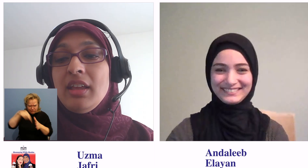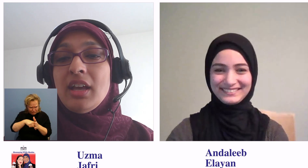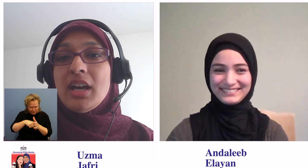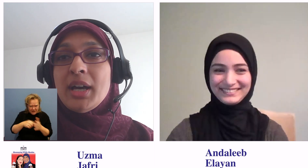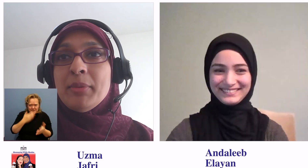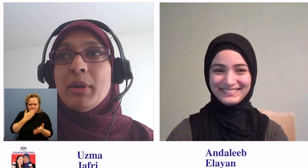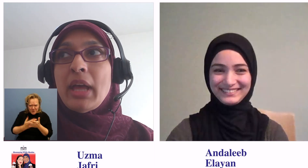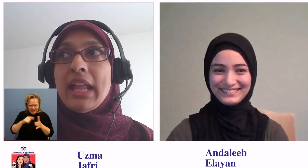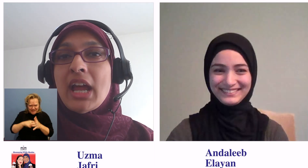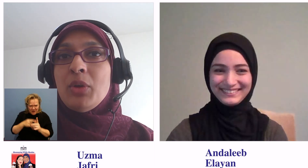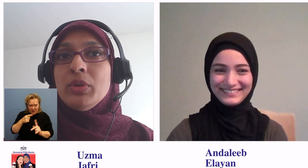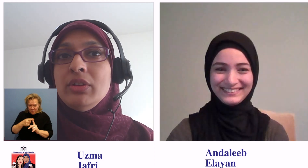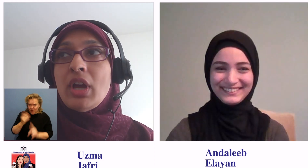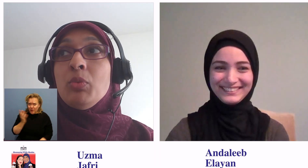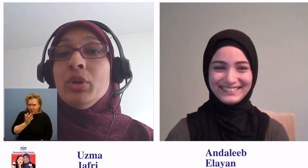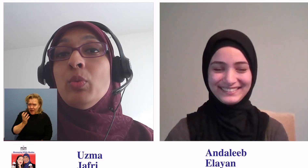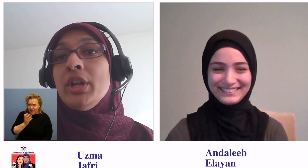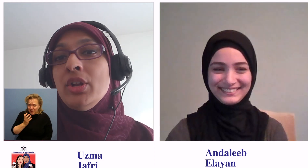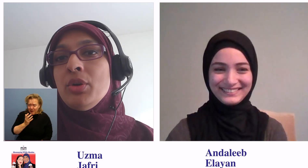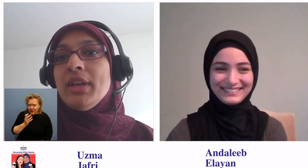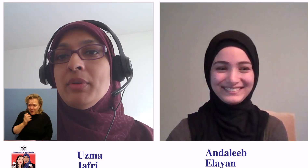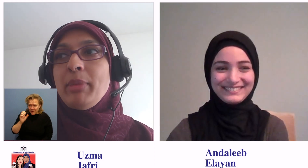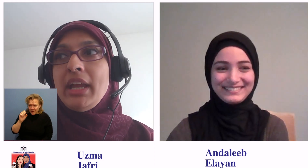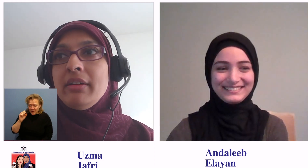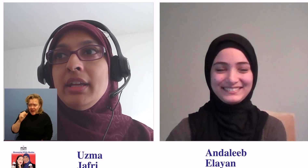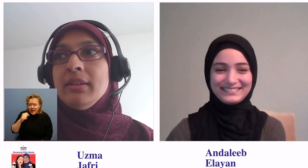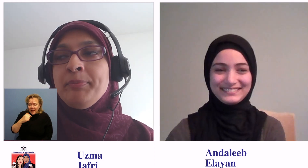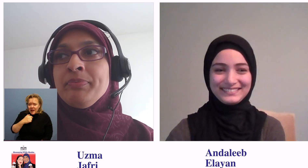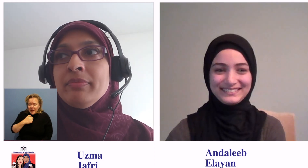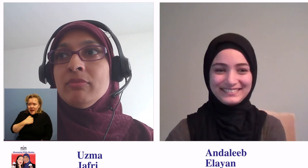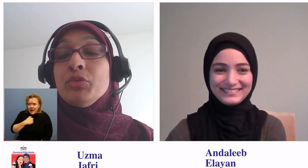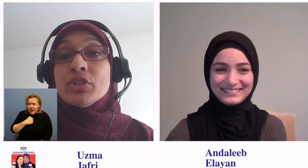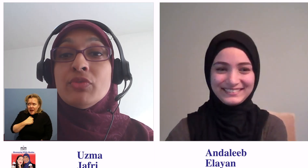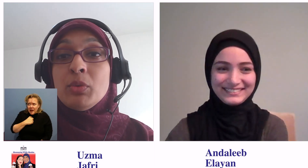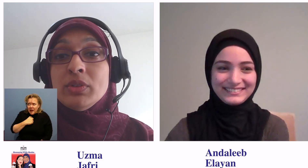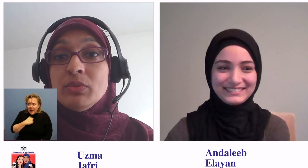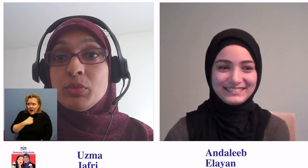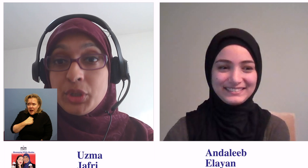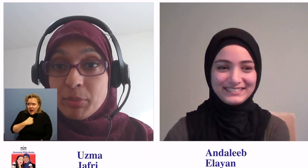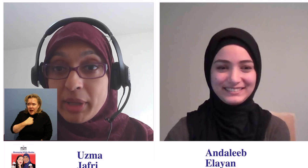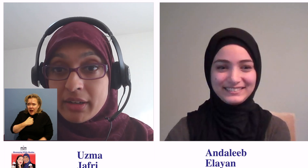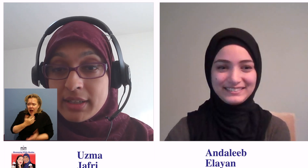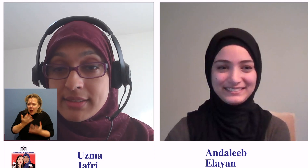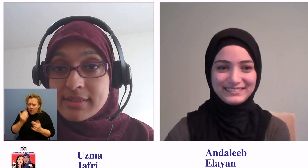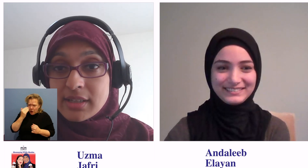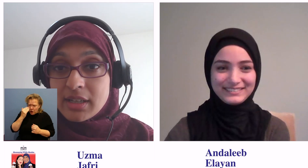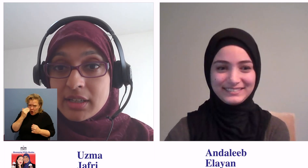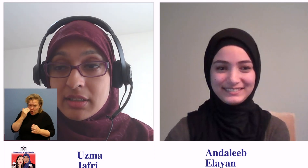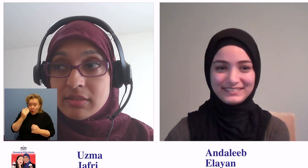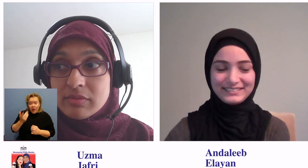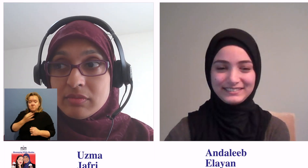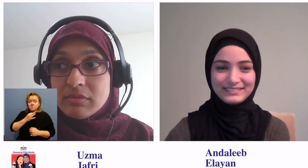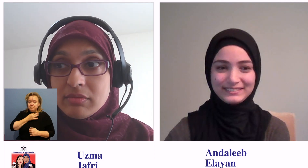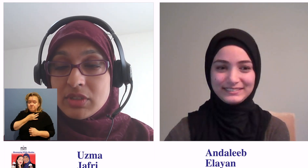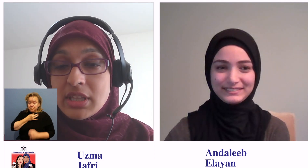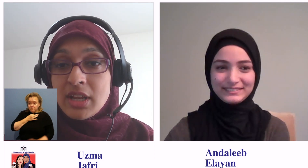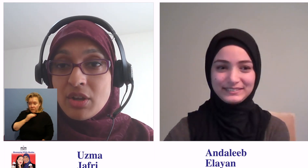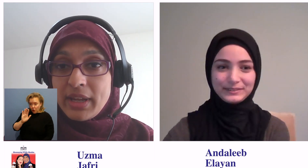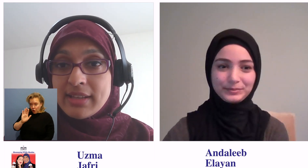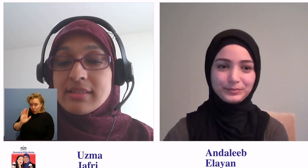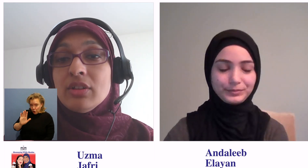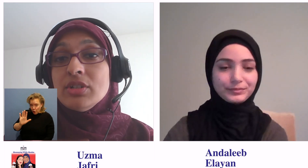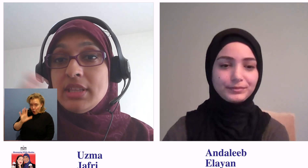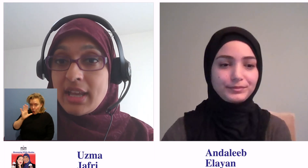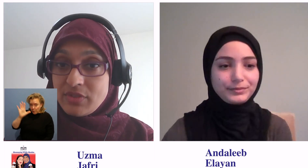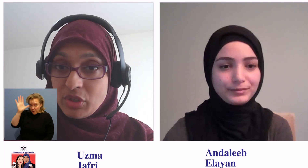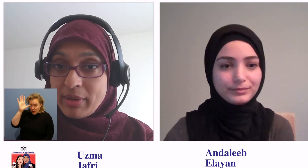think. Um, and I would, I would want to know if a parent, well, first of all, what were your parents? Uh, did they